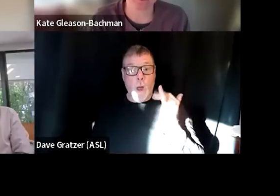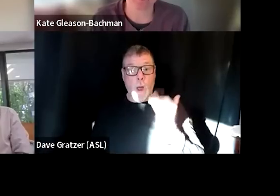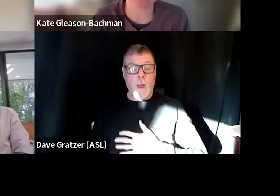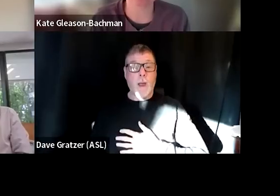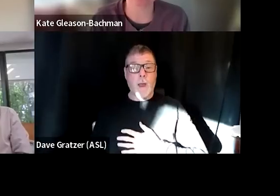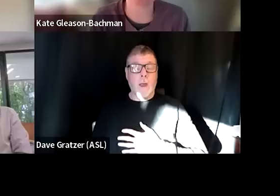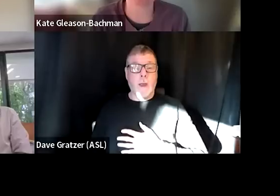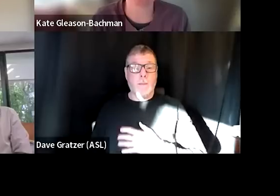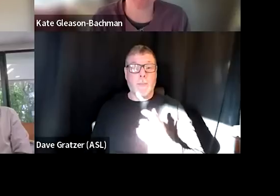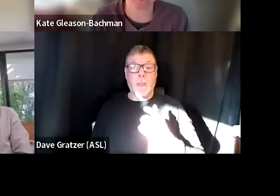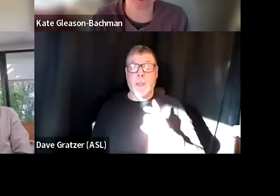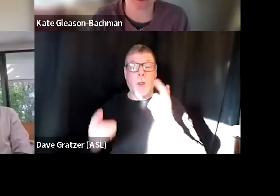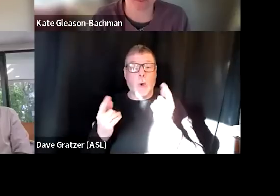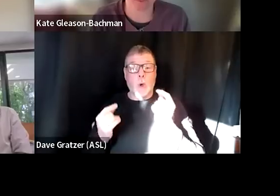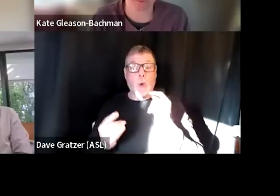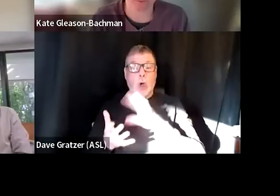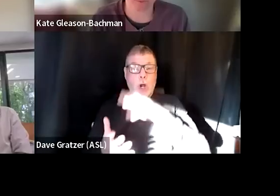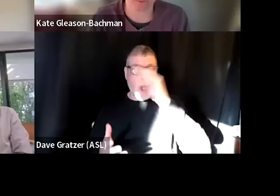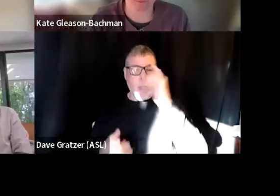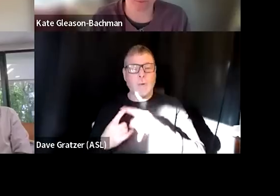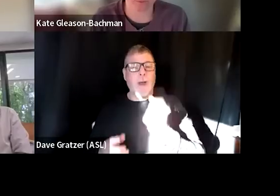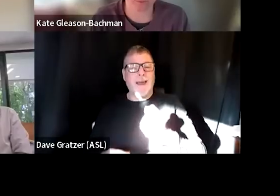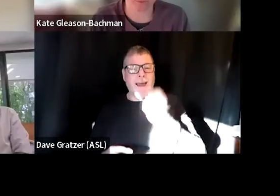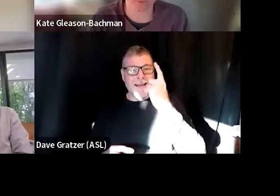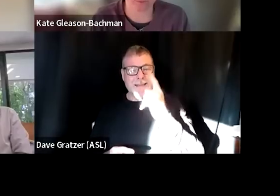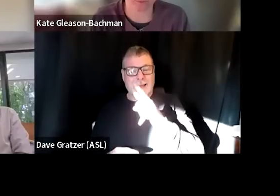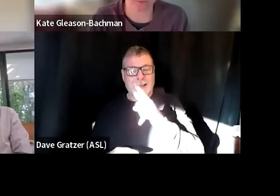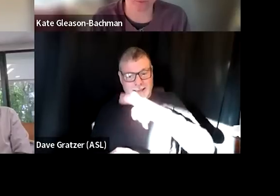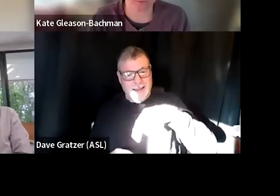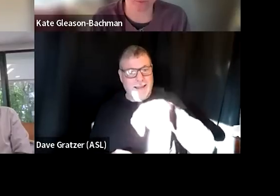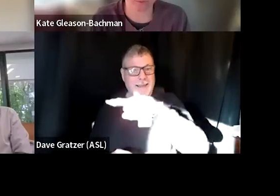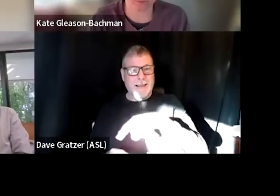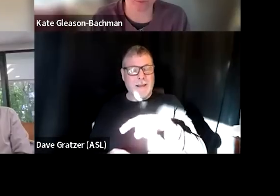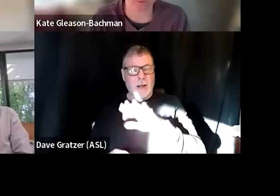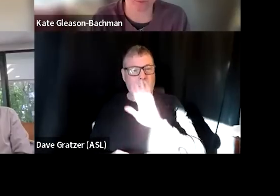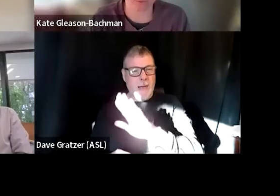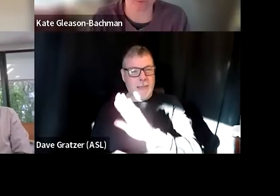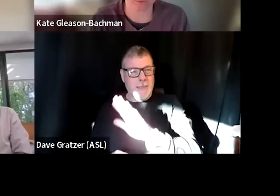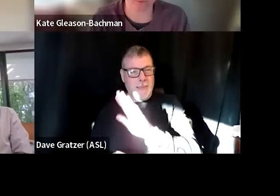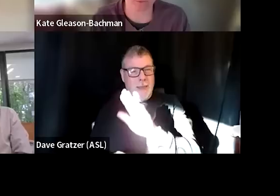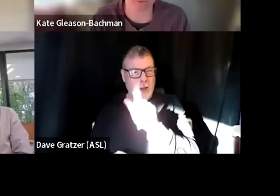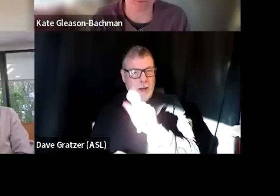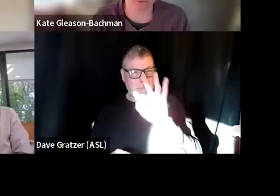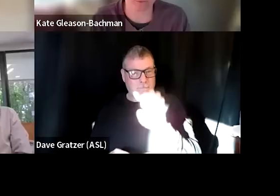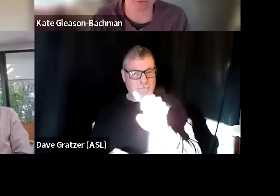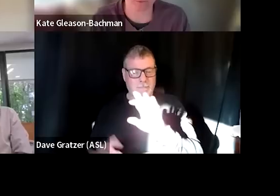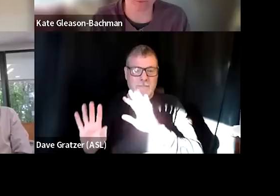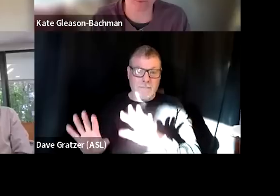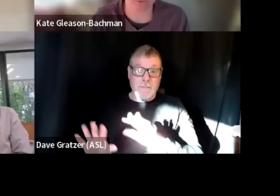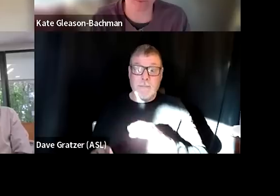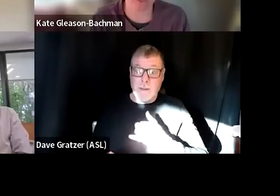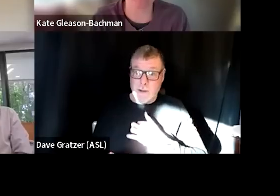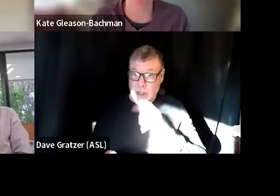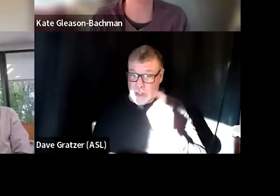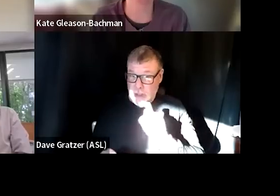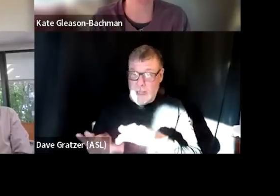because what you do is have to learn how to understand and read encampments also. Reason why we're okay, we had students with us, and they were like, should we go? Should we go? And I